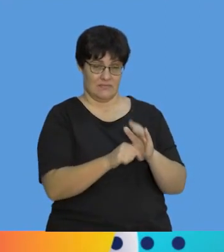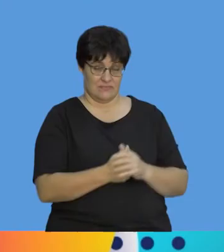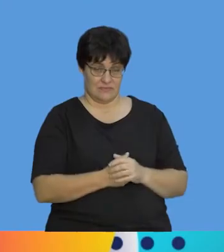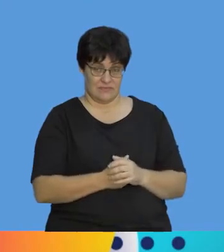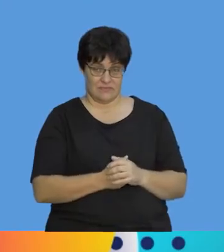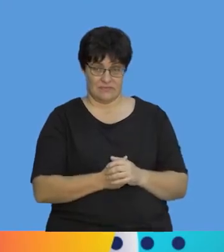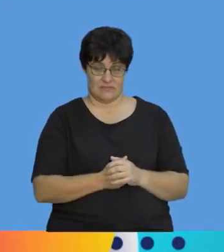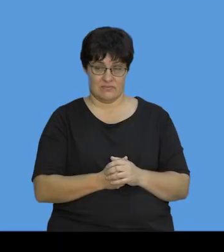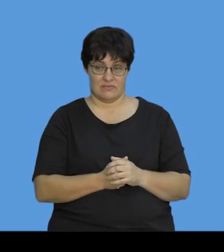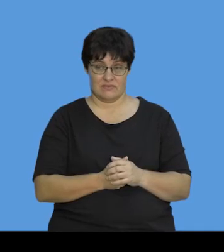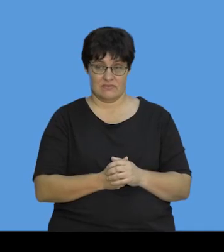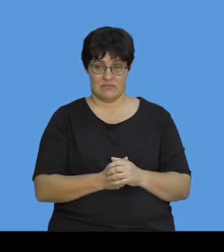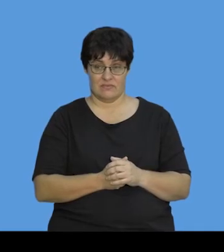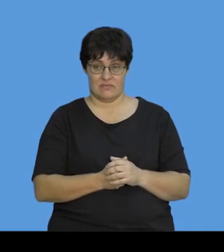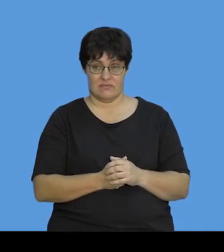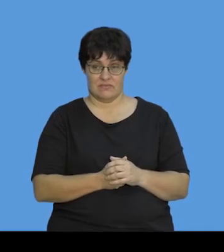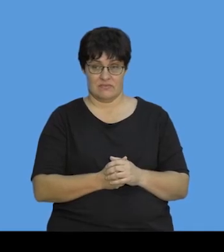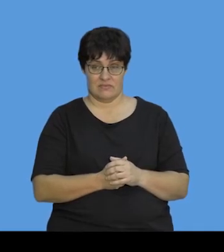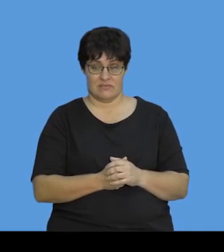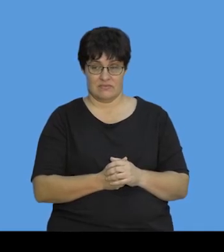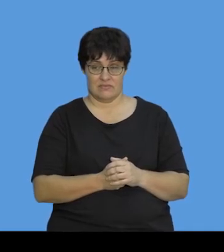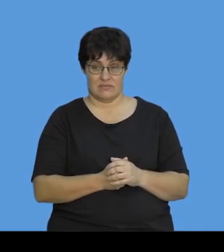negative. Over here,